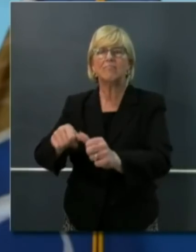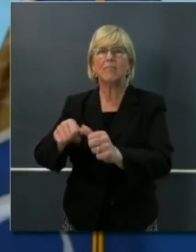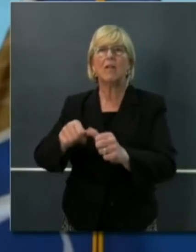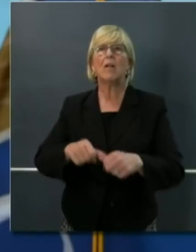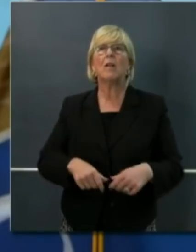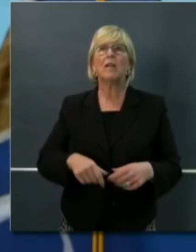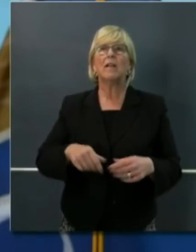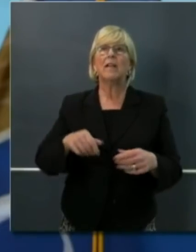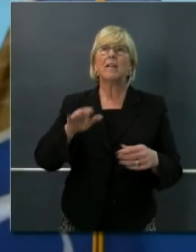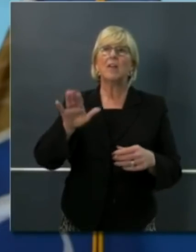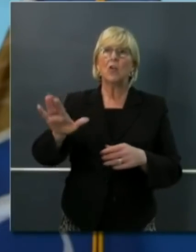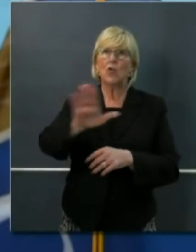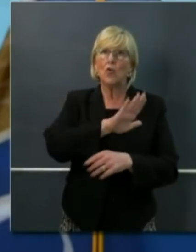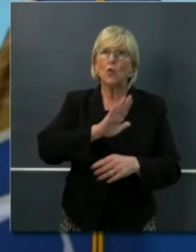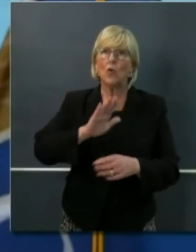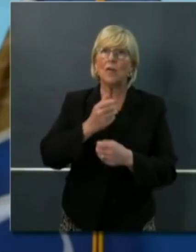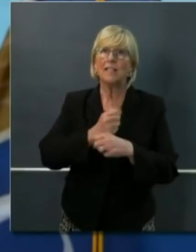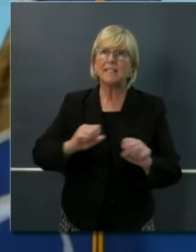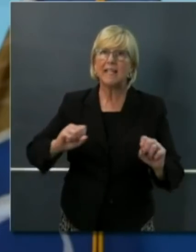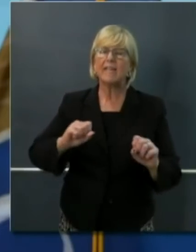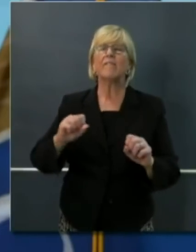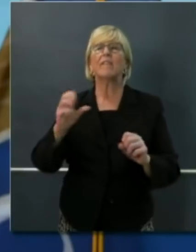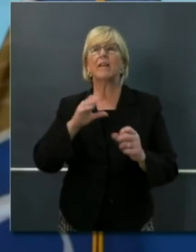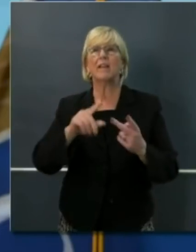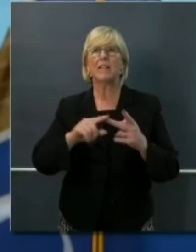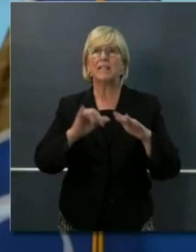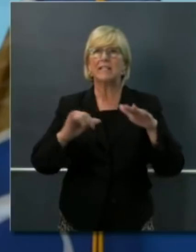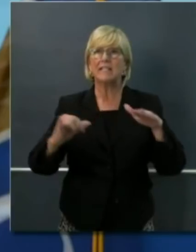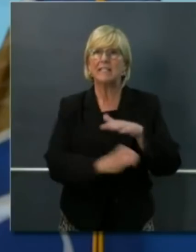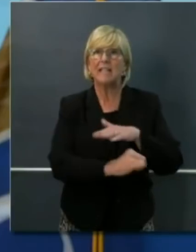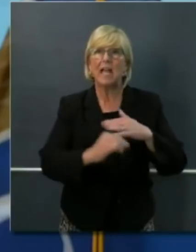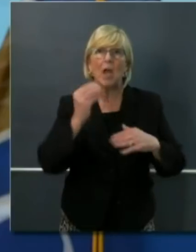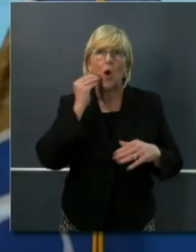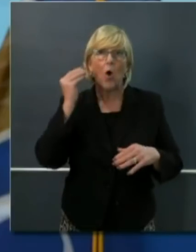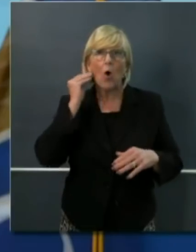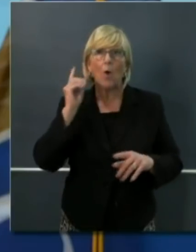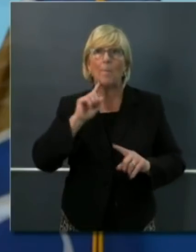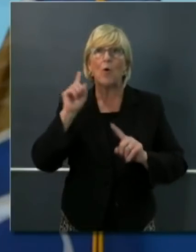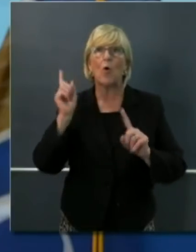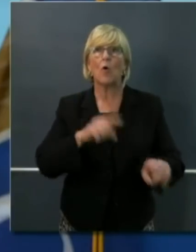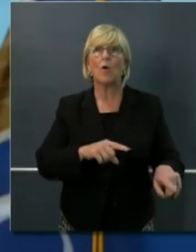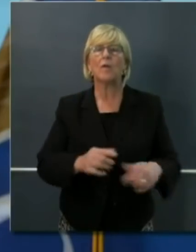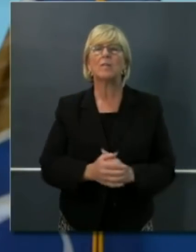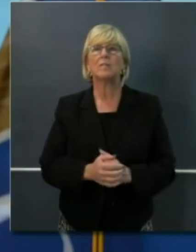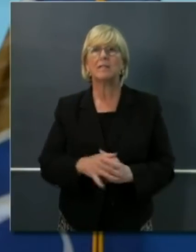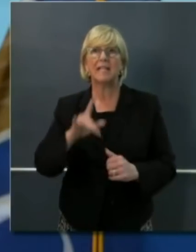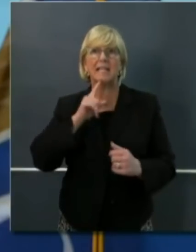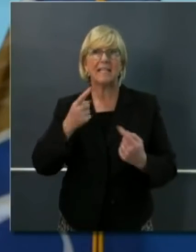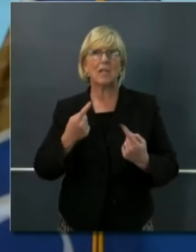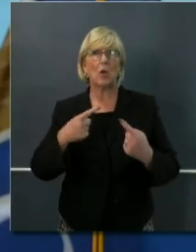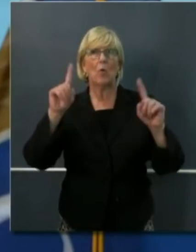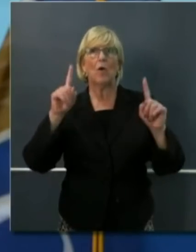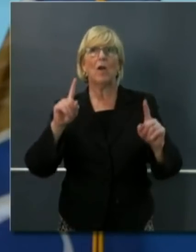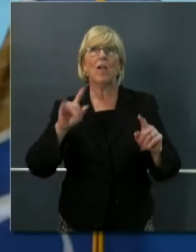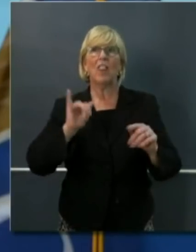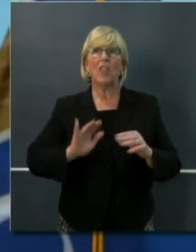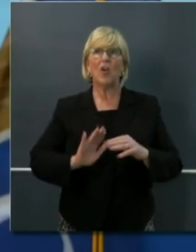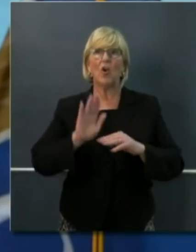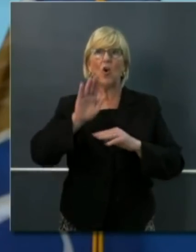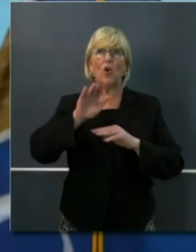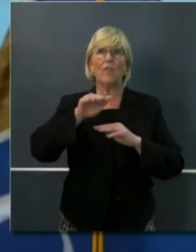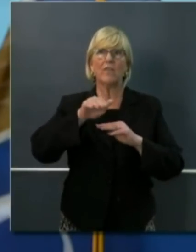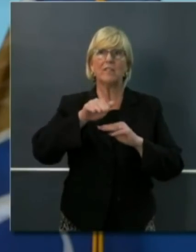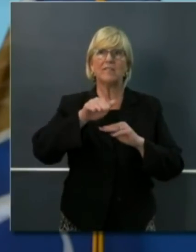one another, consider the stay-at-home order as it currently is drafted. It is working. We have flattened the curve. We have